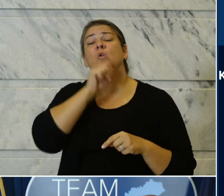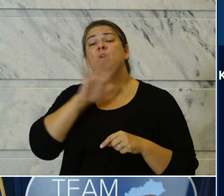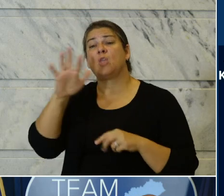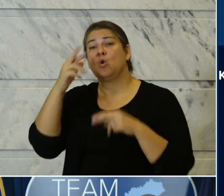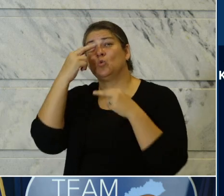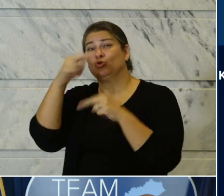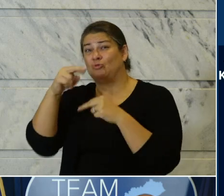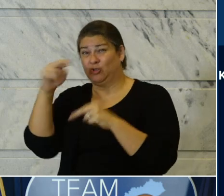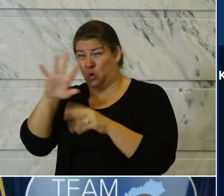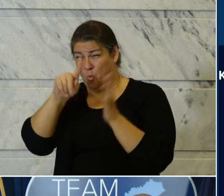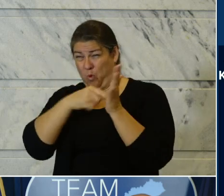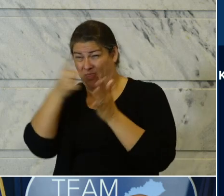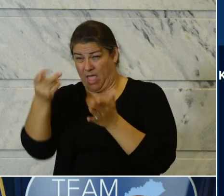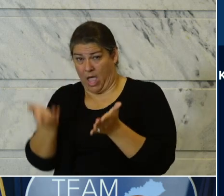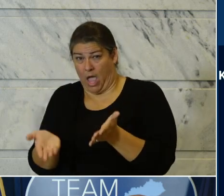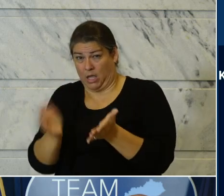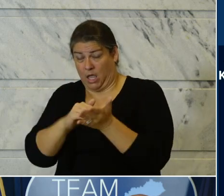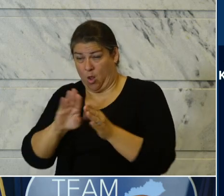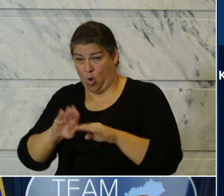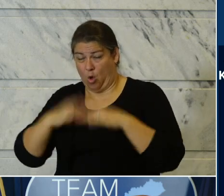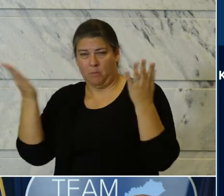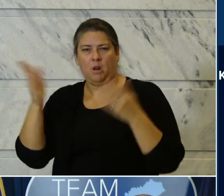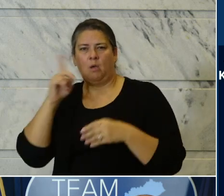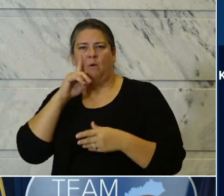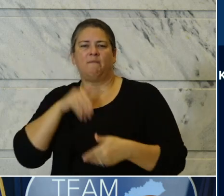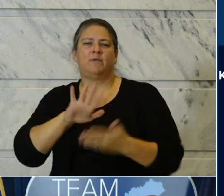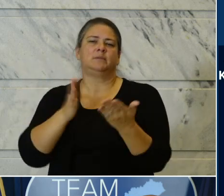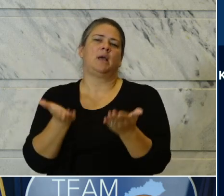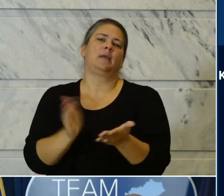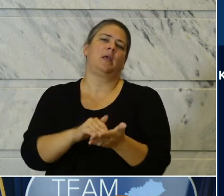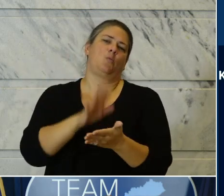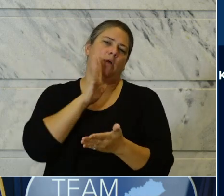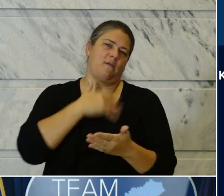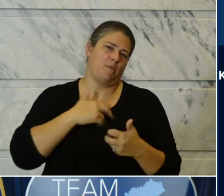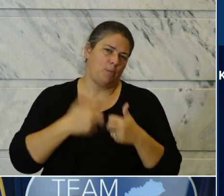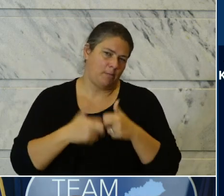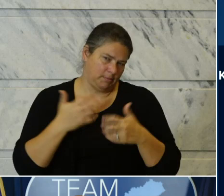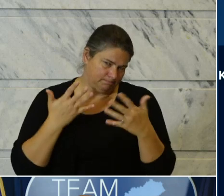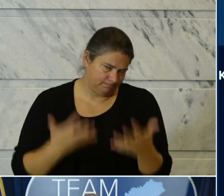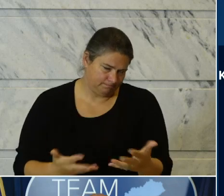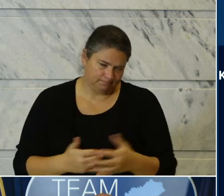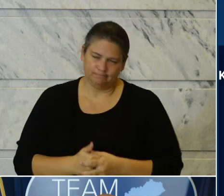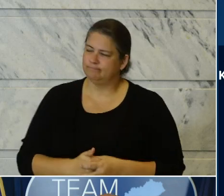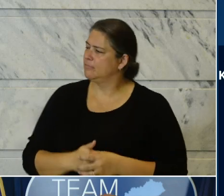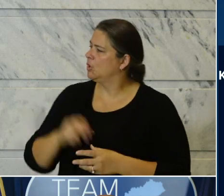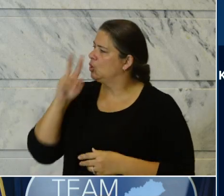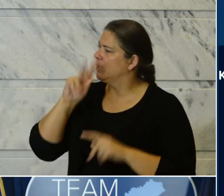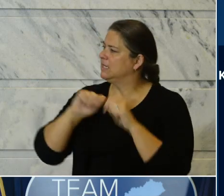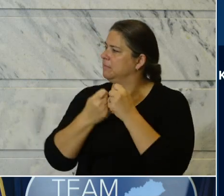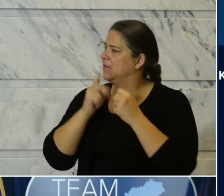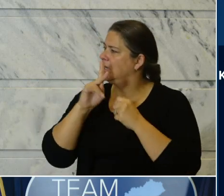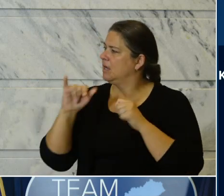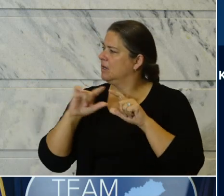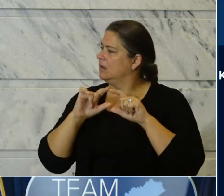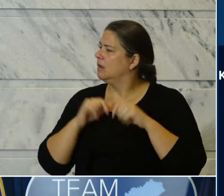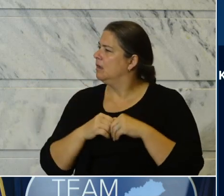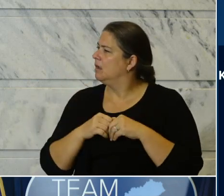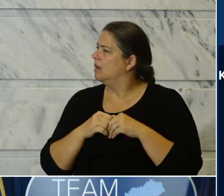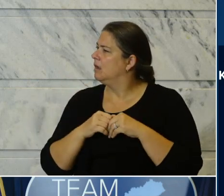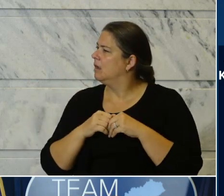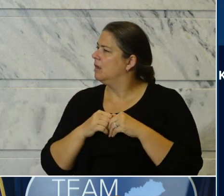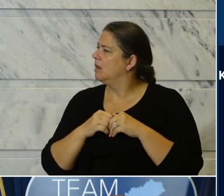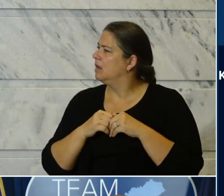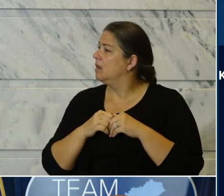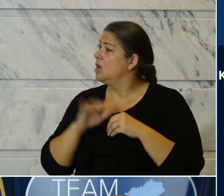face the same challenge Kentucky and other places face. They'll go back up. You can just put it back to the Team Kentucky slide. So